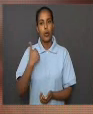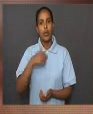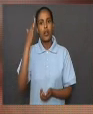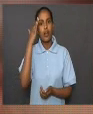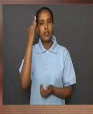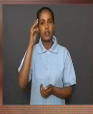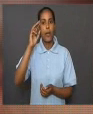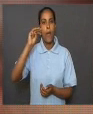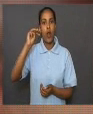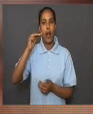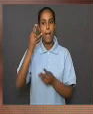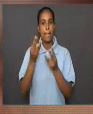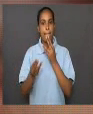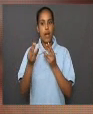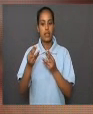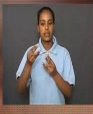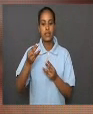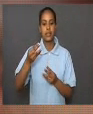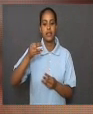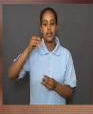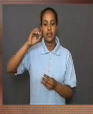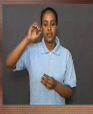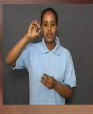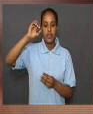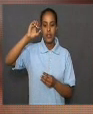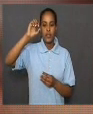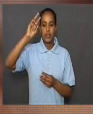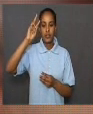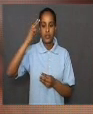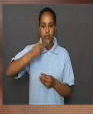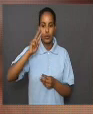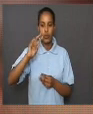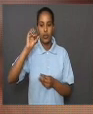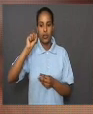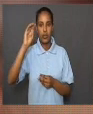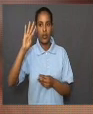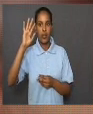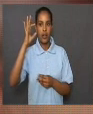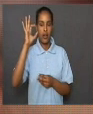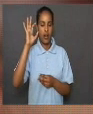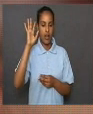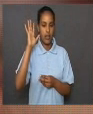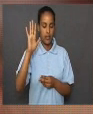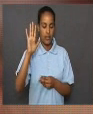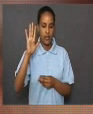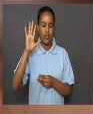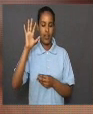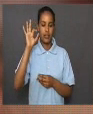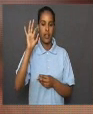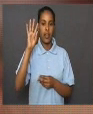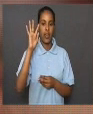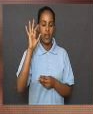the molar mass of sulfuric acid is 98 grams per mole,